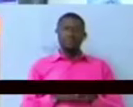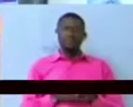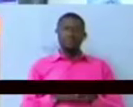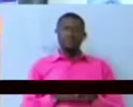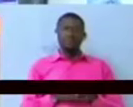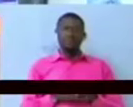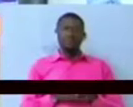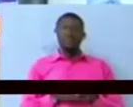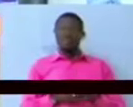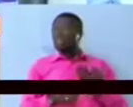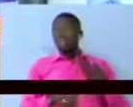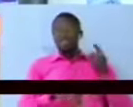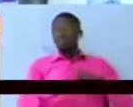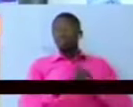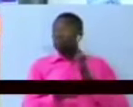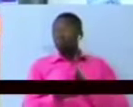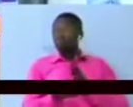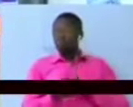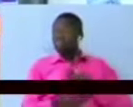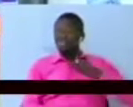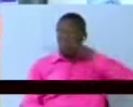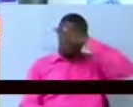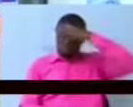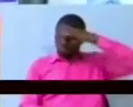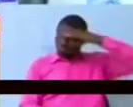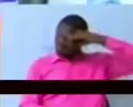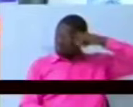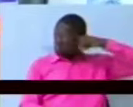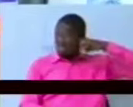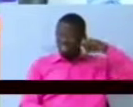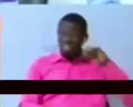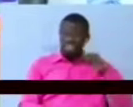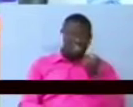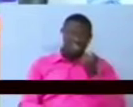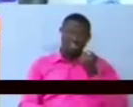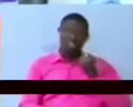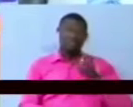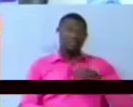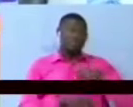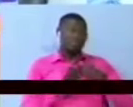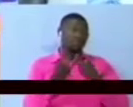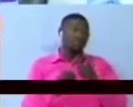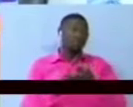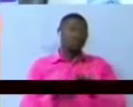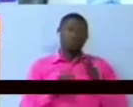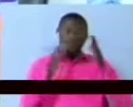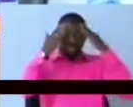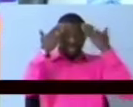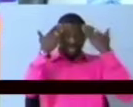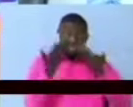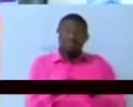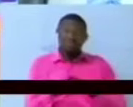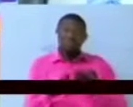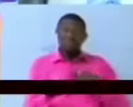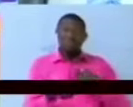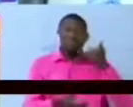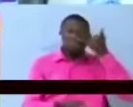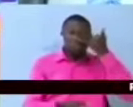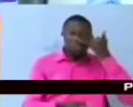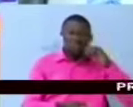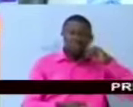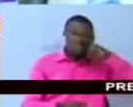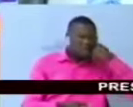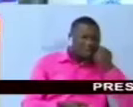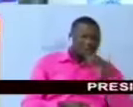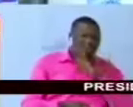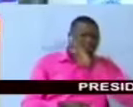ñaxa. And that's the time I am the one who work for. Awma drug ndax dafa ñuul ndax dafa bulo. I didn't even know whether drug is black or blue. Be fi ma tok ni. Up